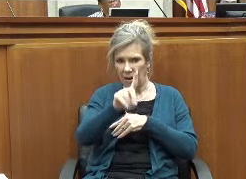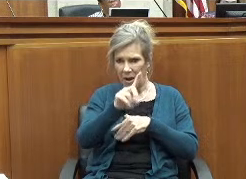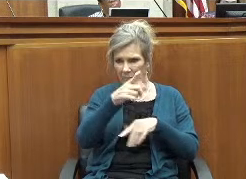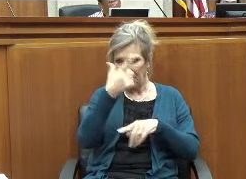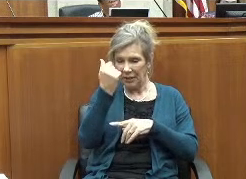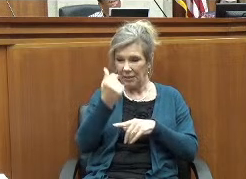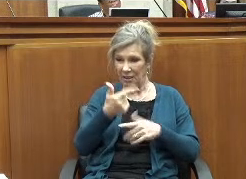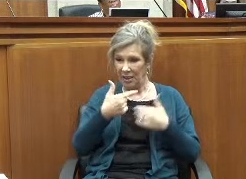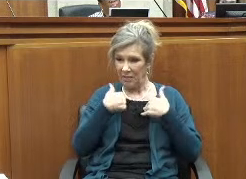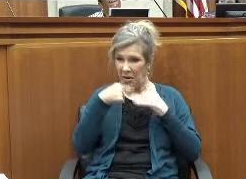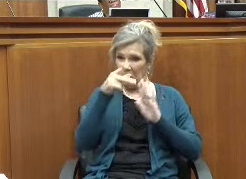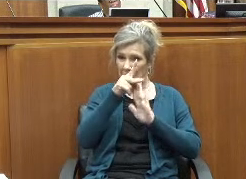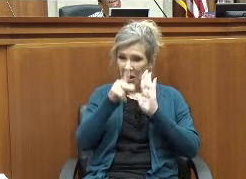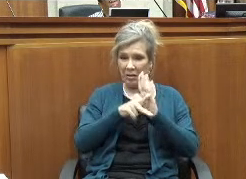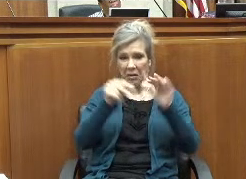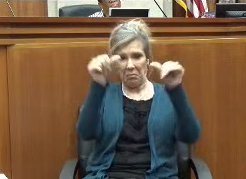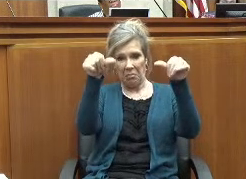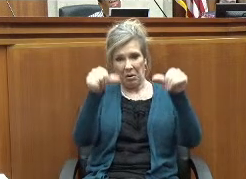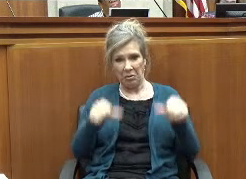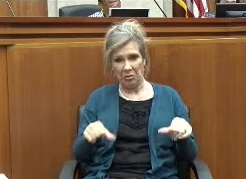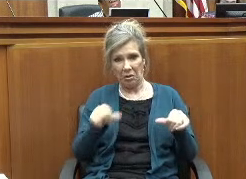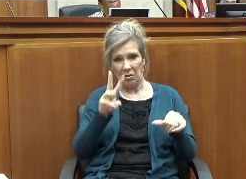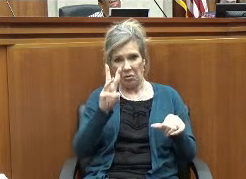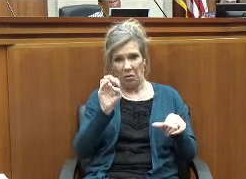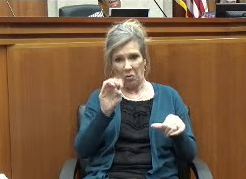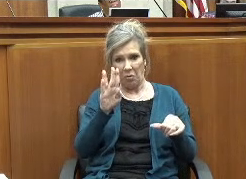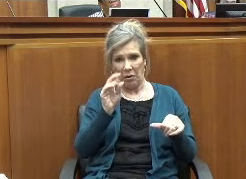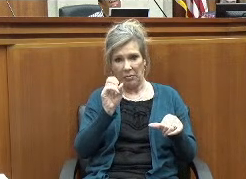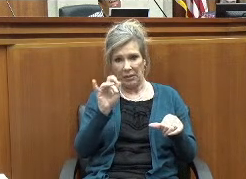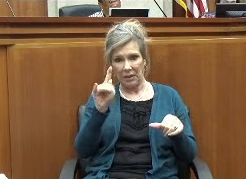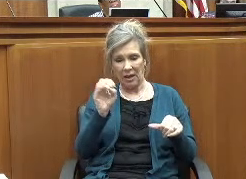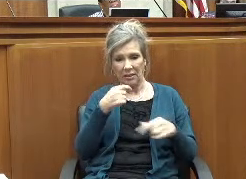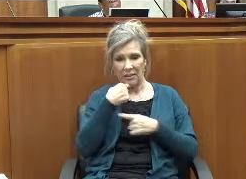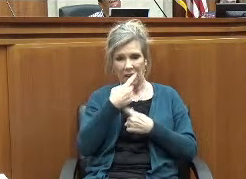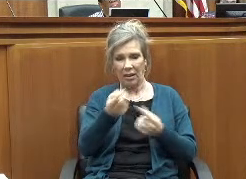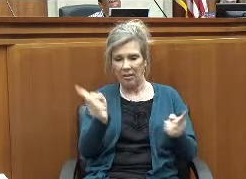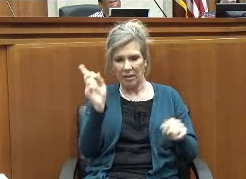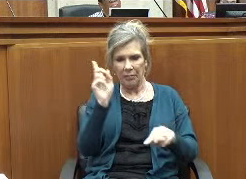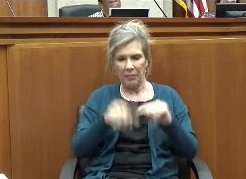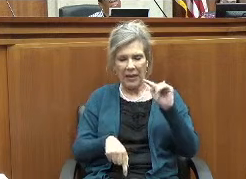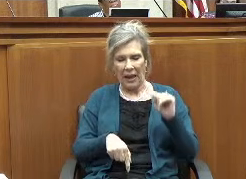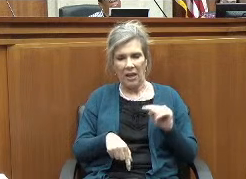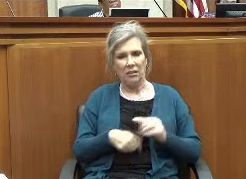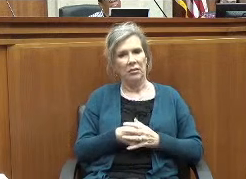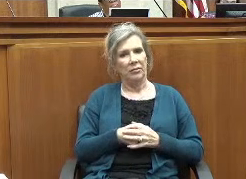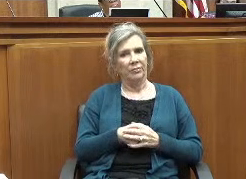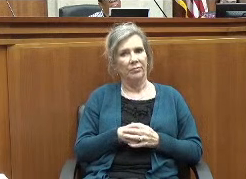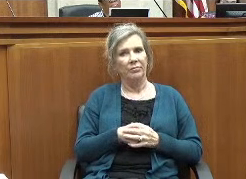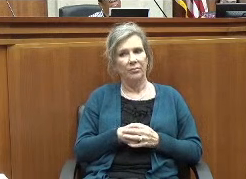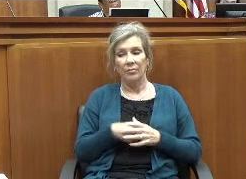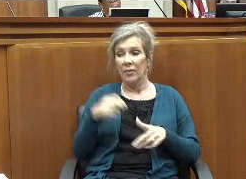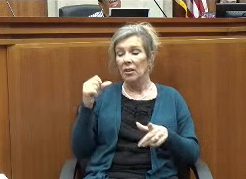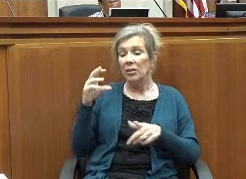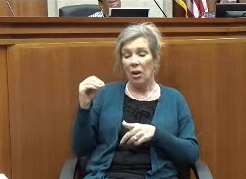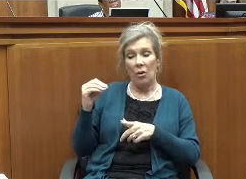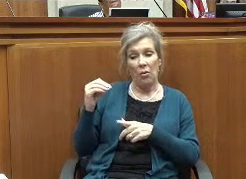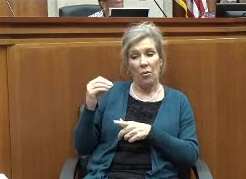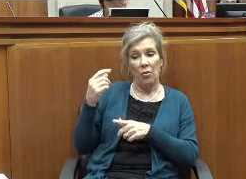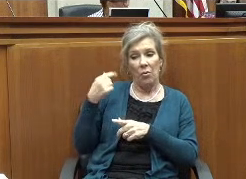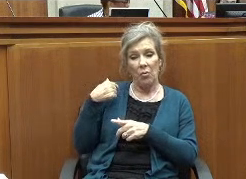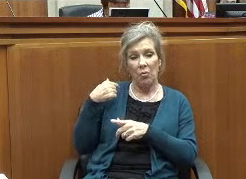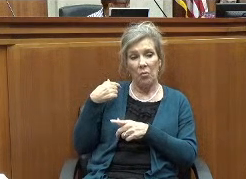a policy posted on the website telling them that they cannot. So we may just